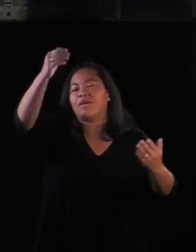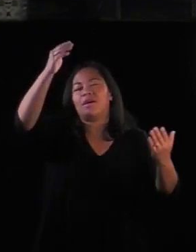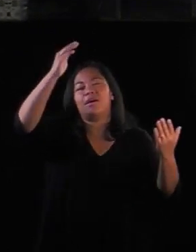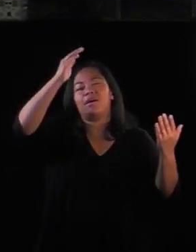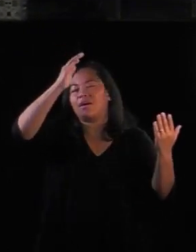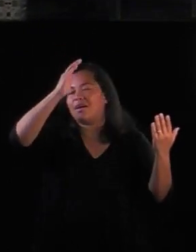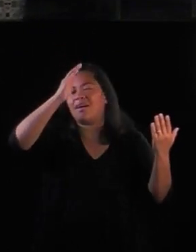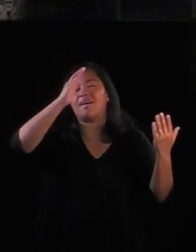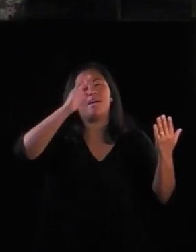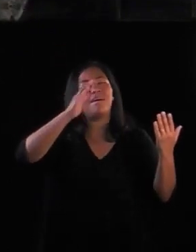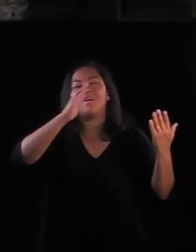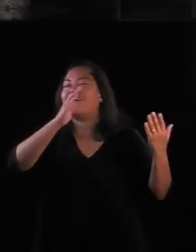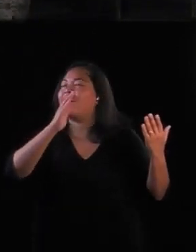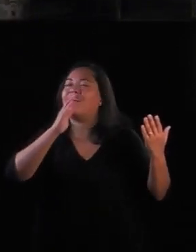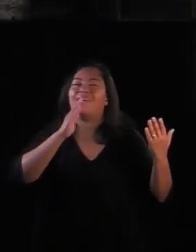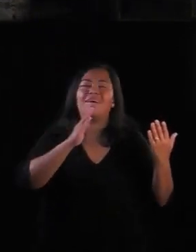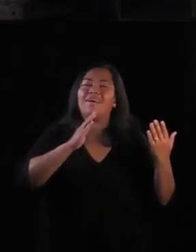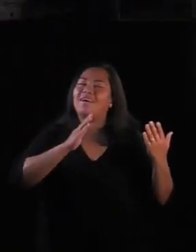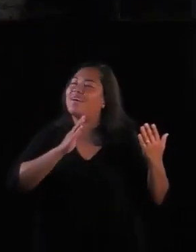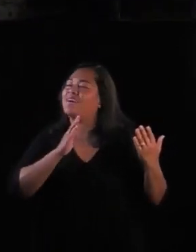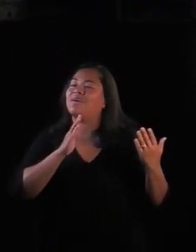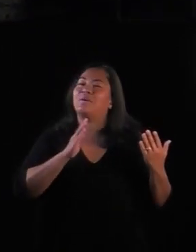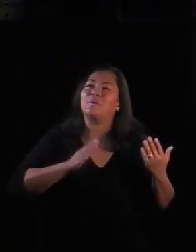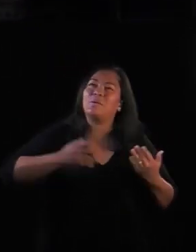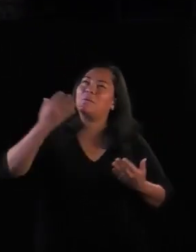of God.